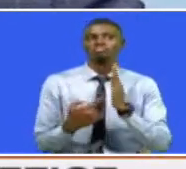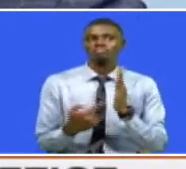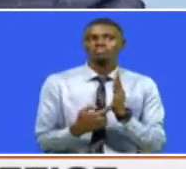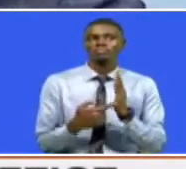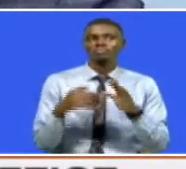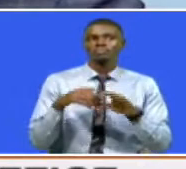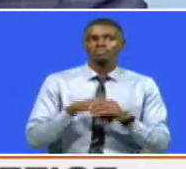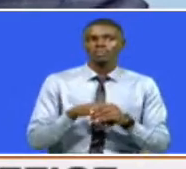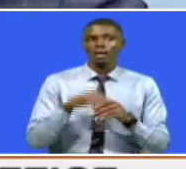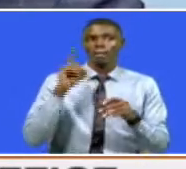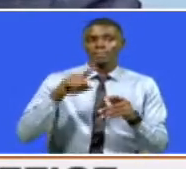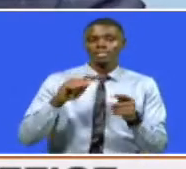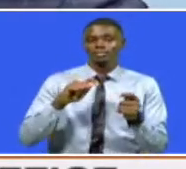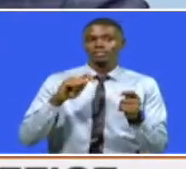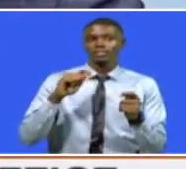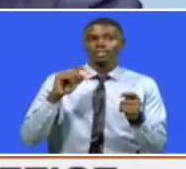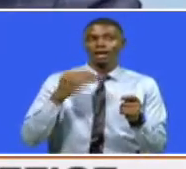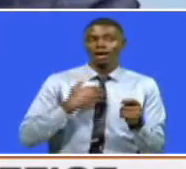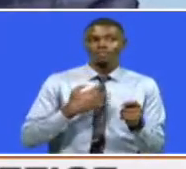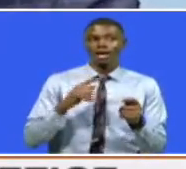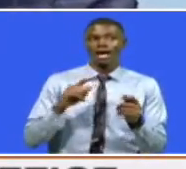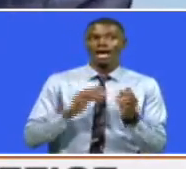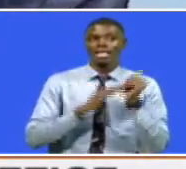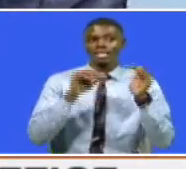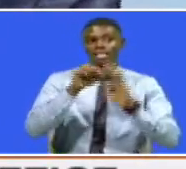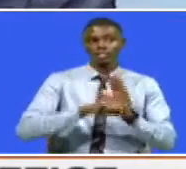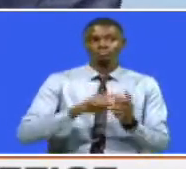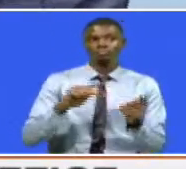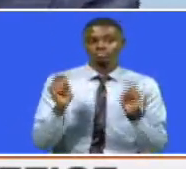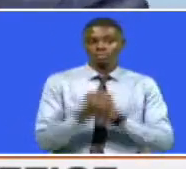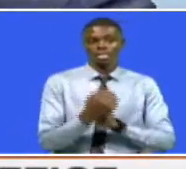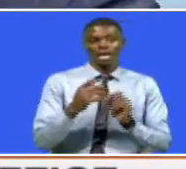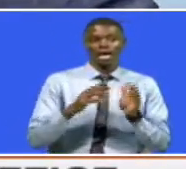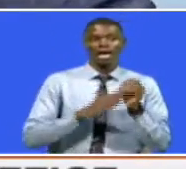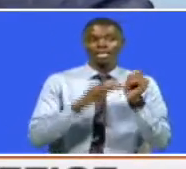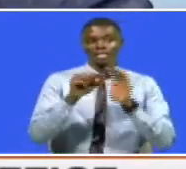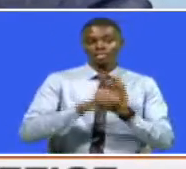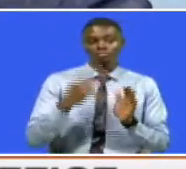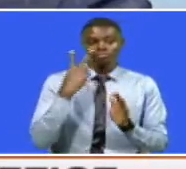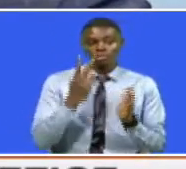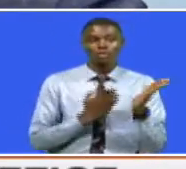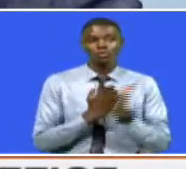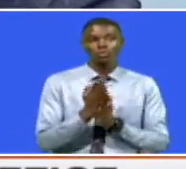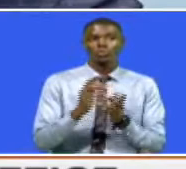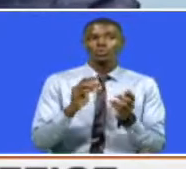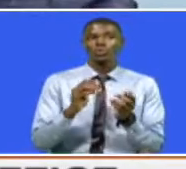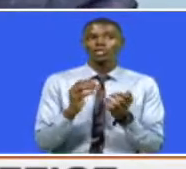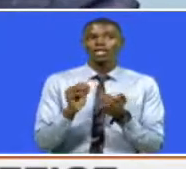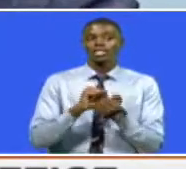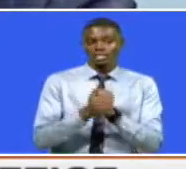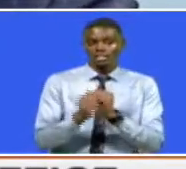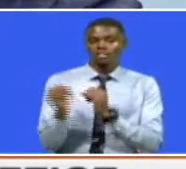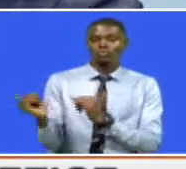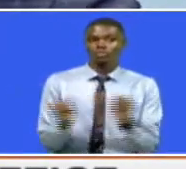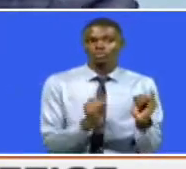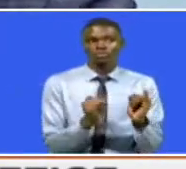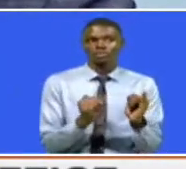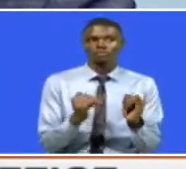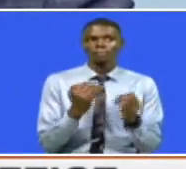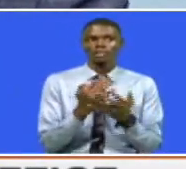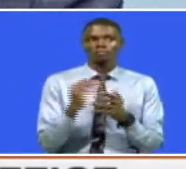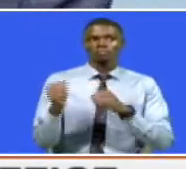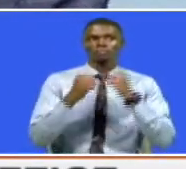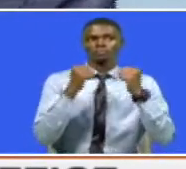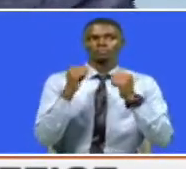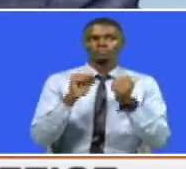vacuum. You need transformative leadership, a leadership that is able to see through the changes that you are going to introduce. Anytime you are introducing fundamental changes